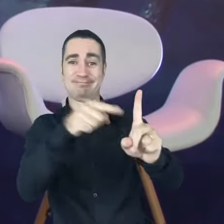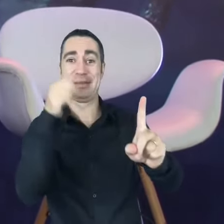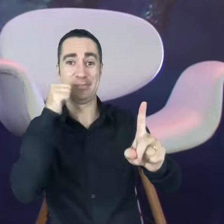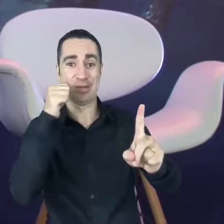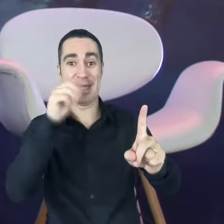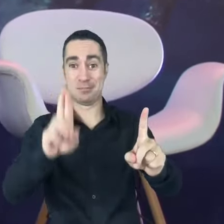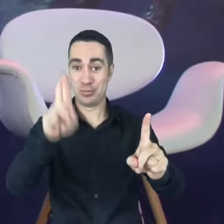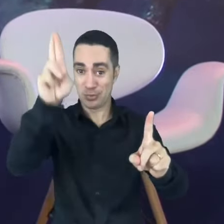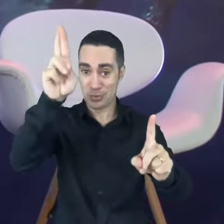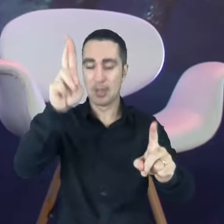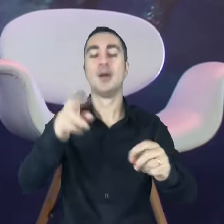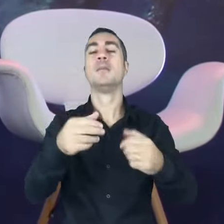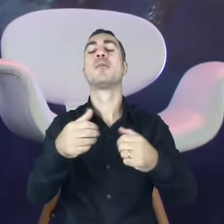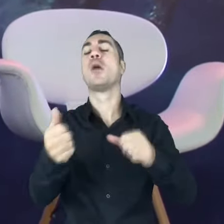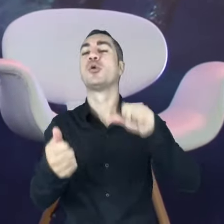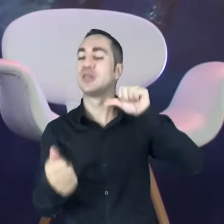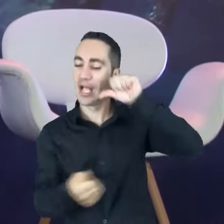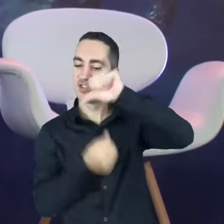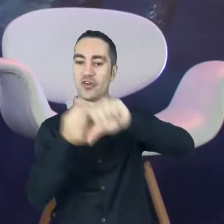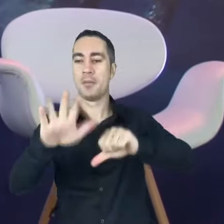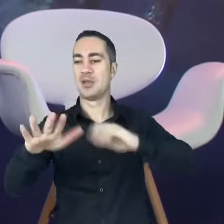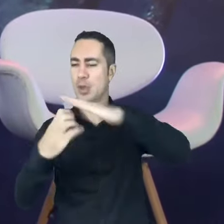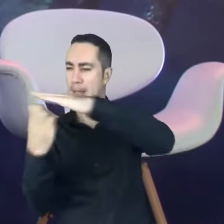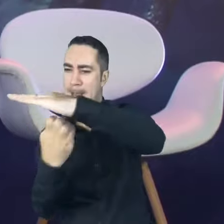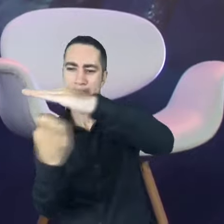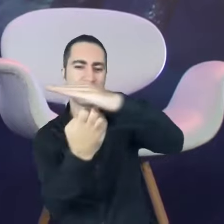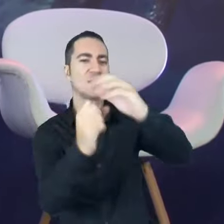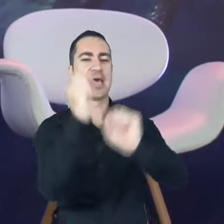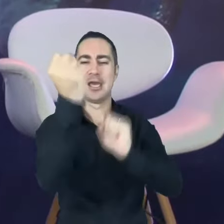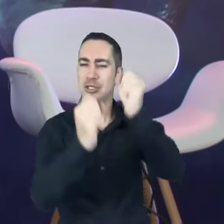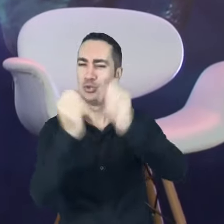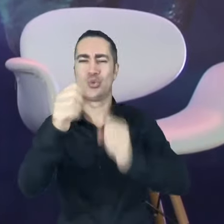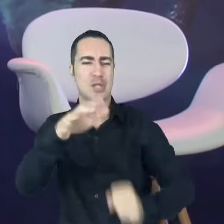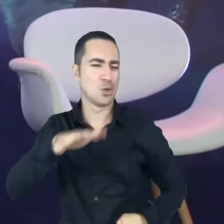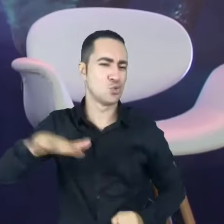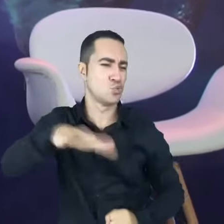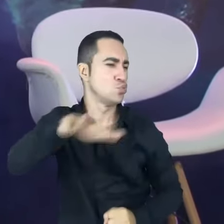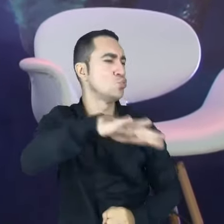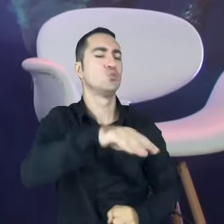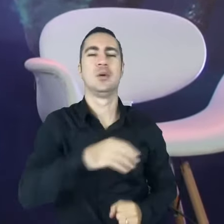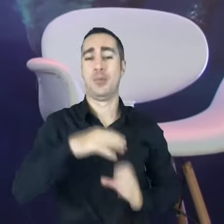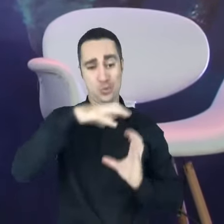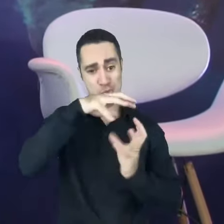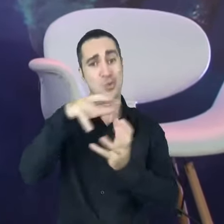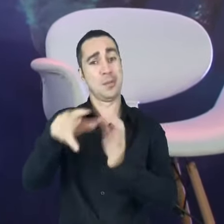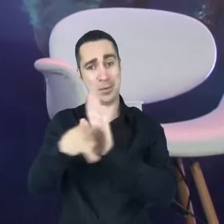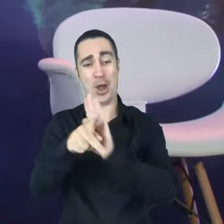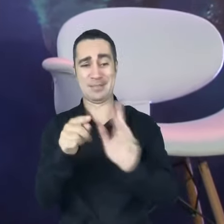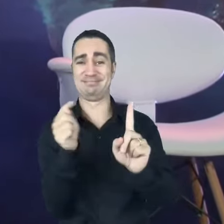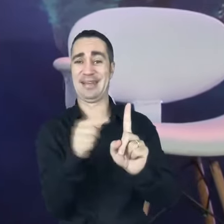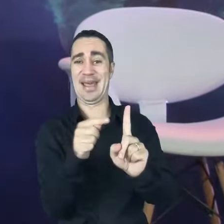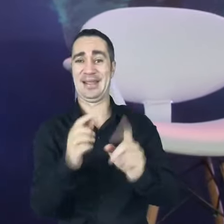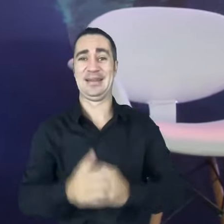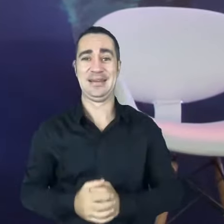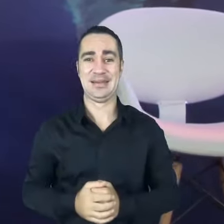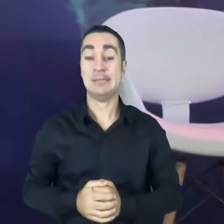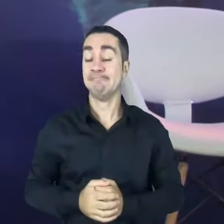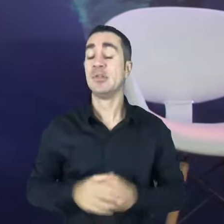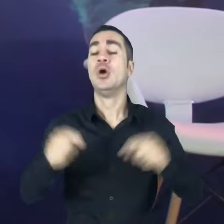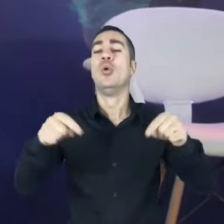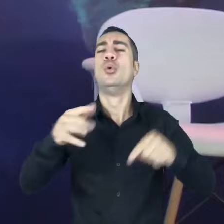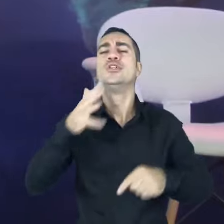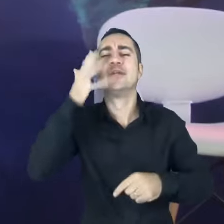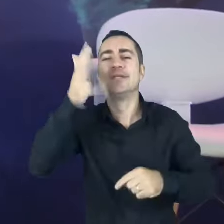transforming your company, your industry, and the world. But why to talk about the Swedish way to